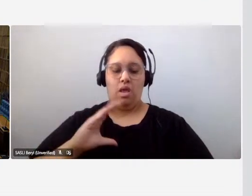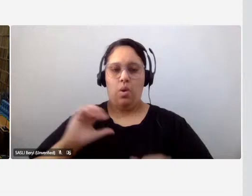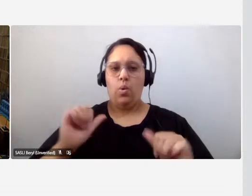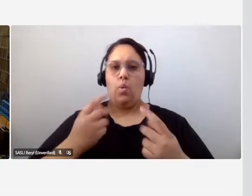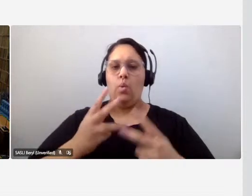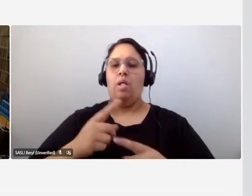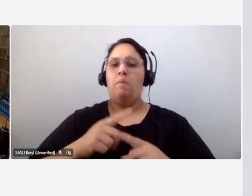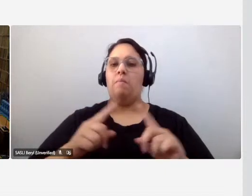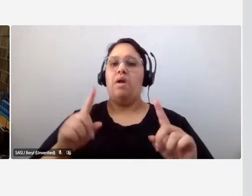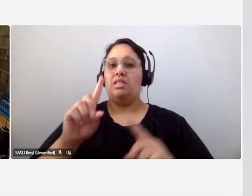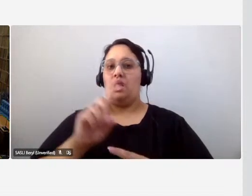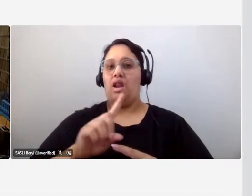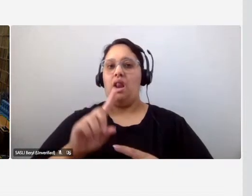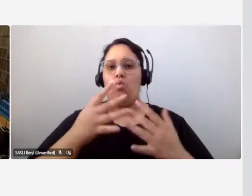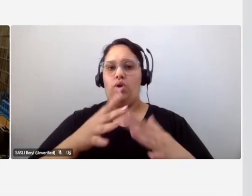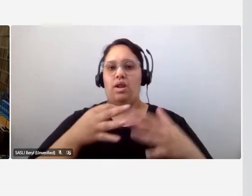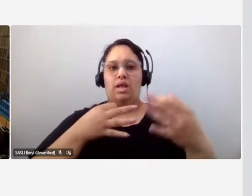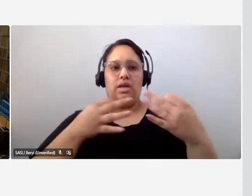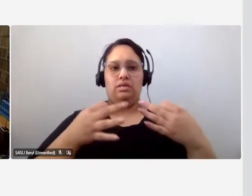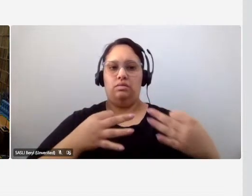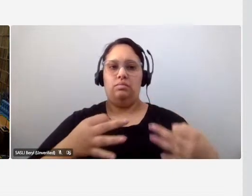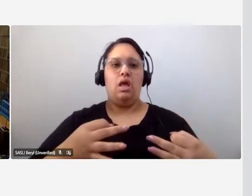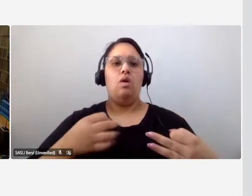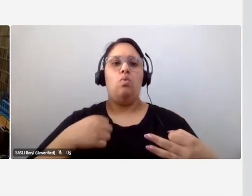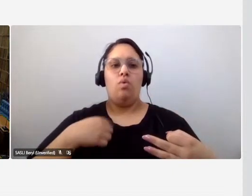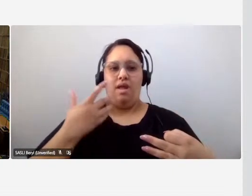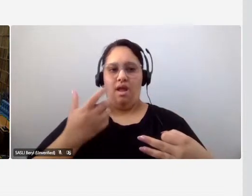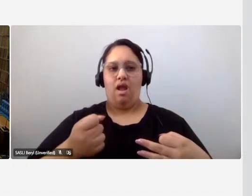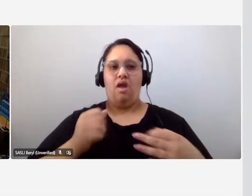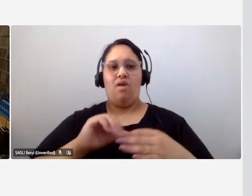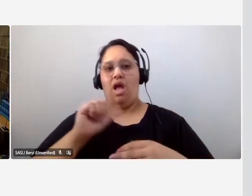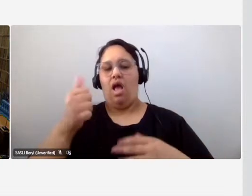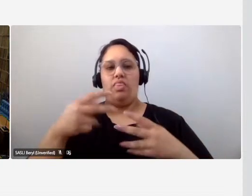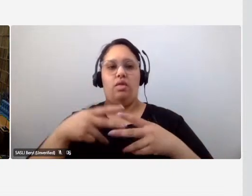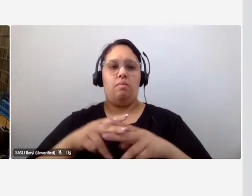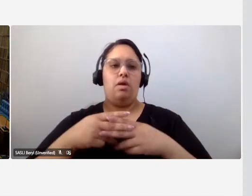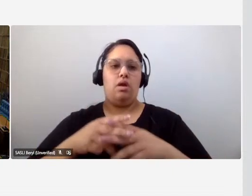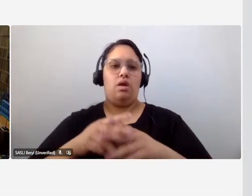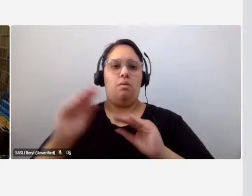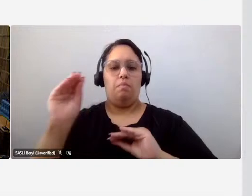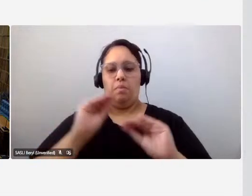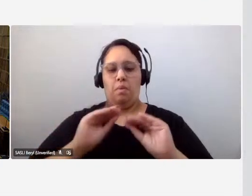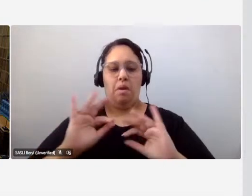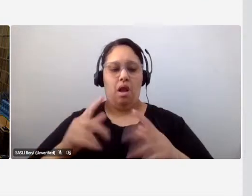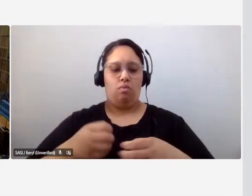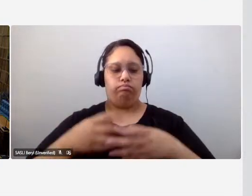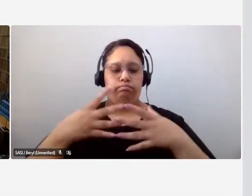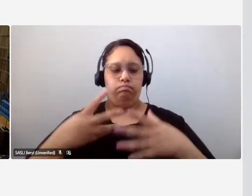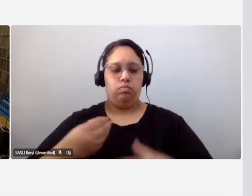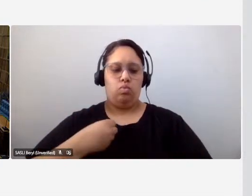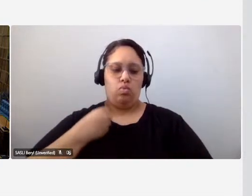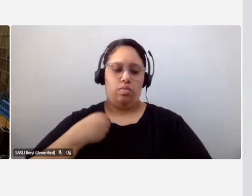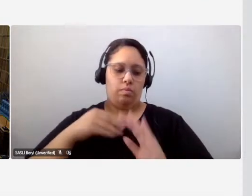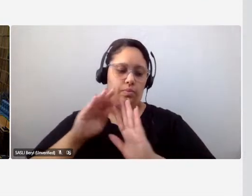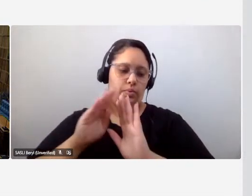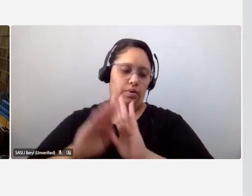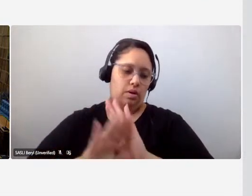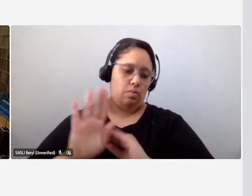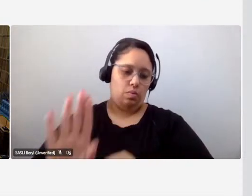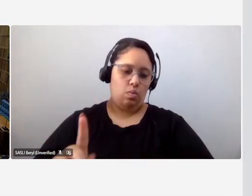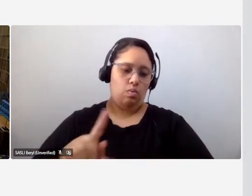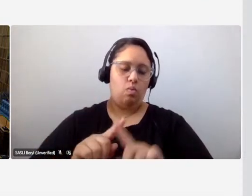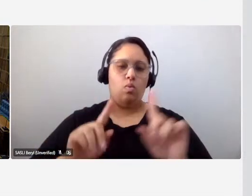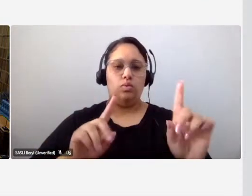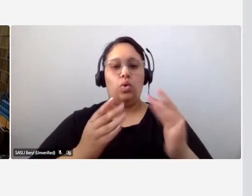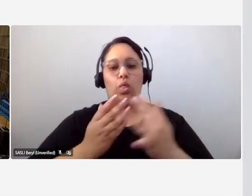as Danielle has already explained, we do have other mechanisms in place to try and expand the impact of programs. And that is